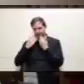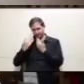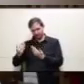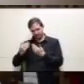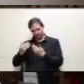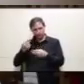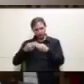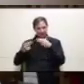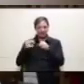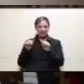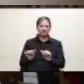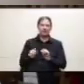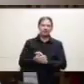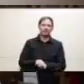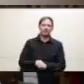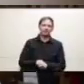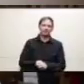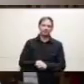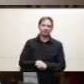Chair.